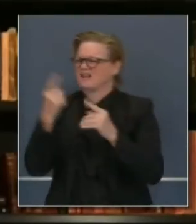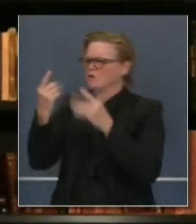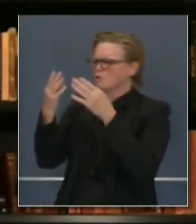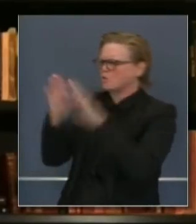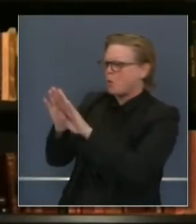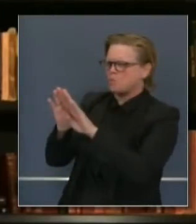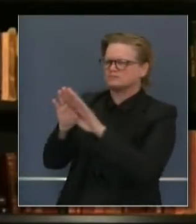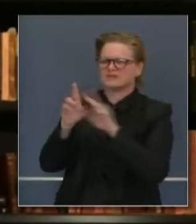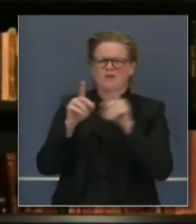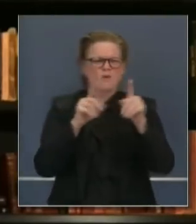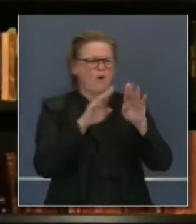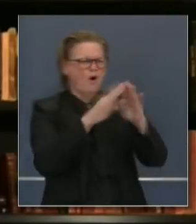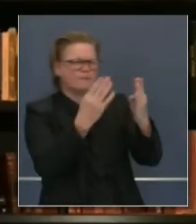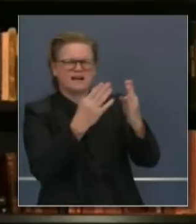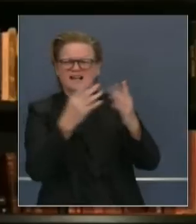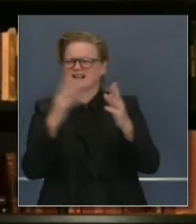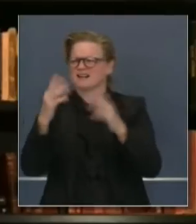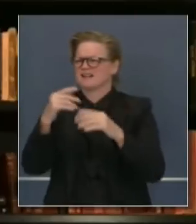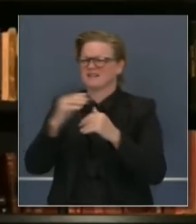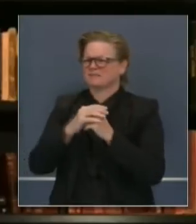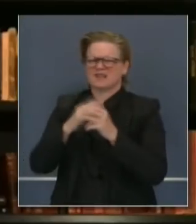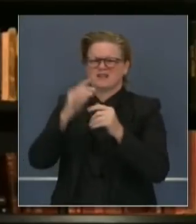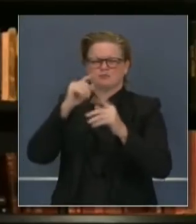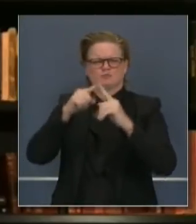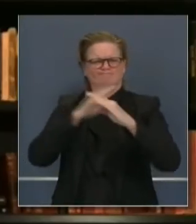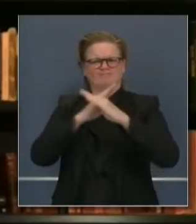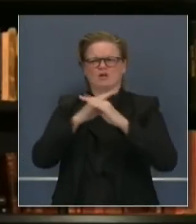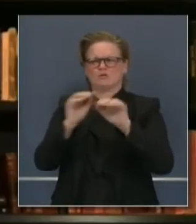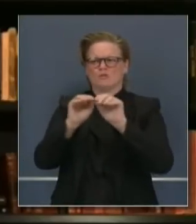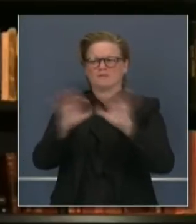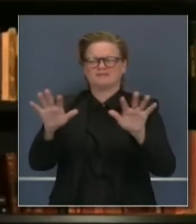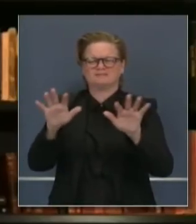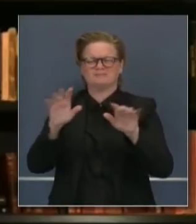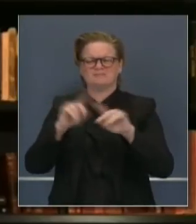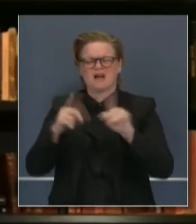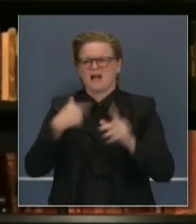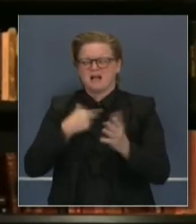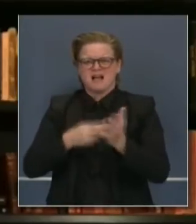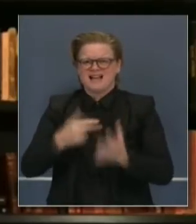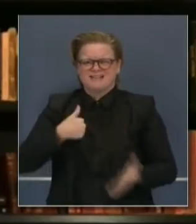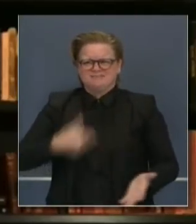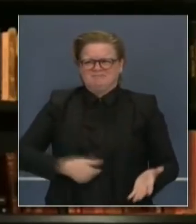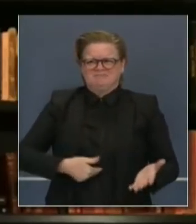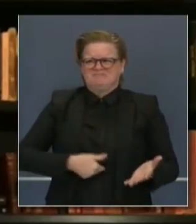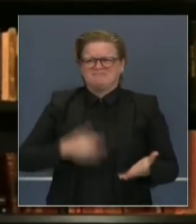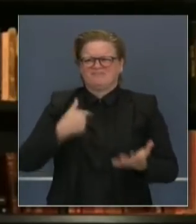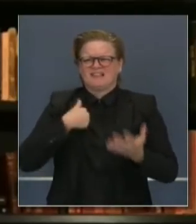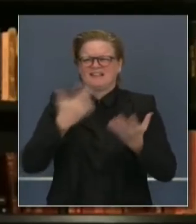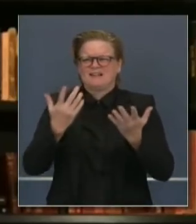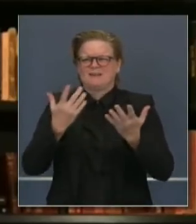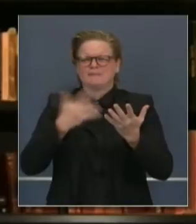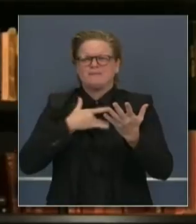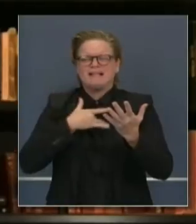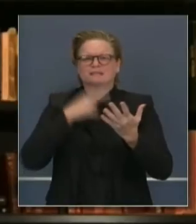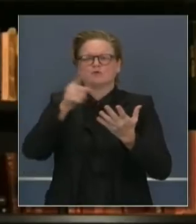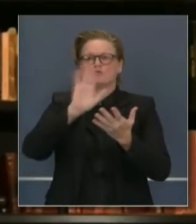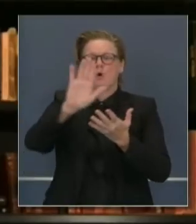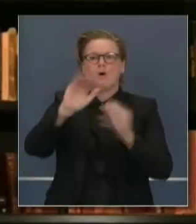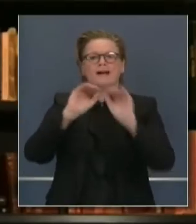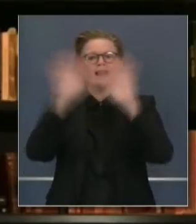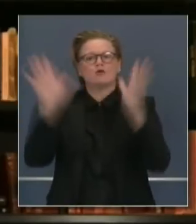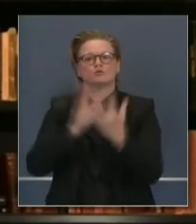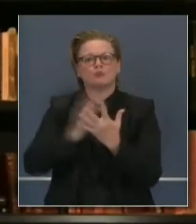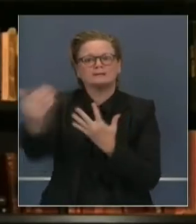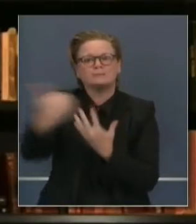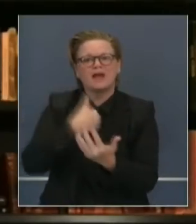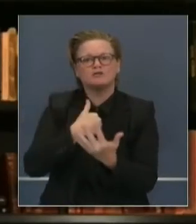on transmission, but there's this sense that there's not enough data, there's not enough transparency of the data by your administration. Is there anything else you can do to provide